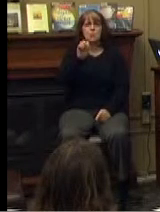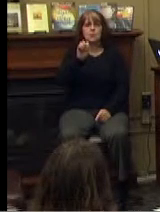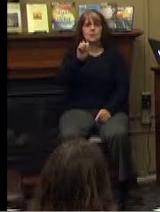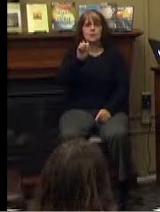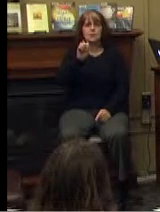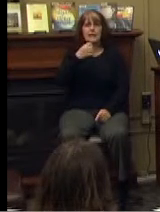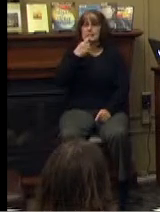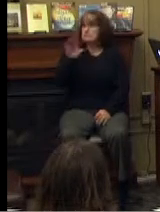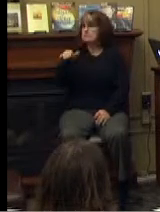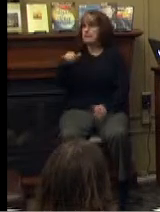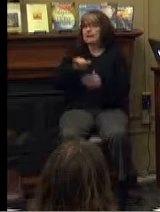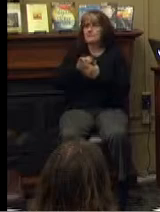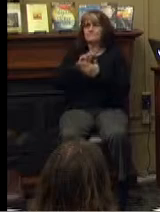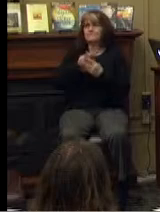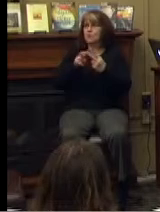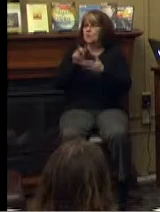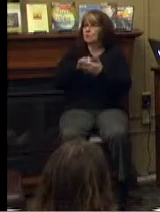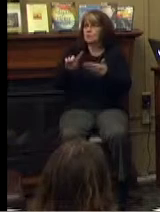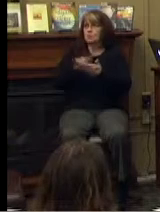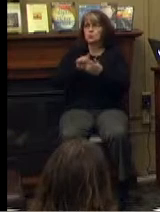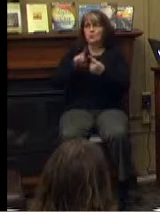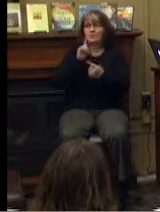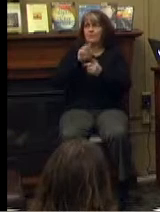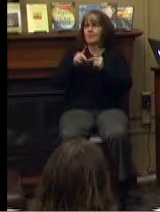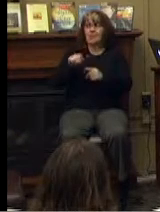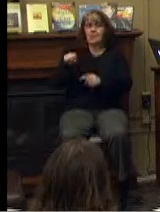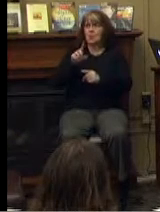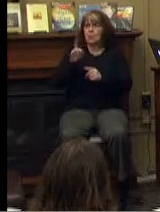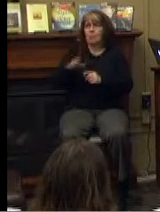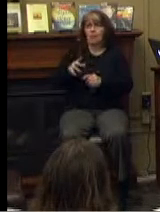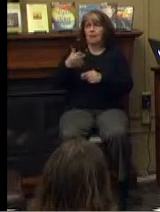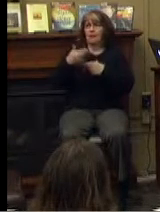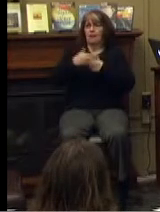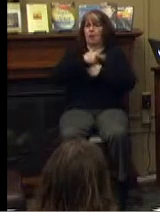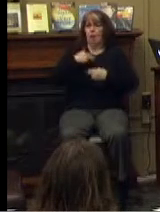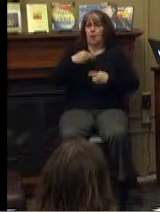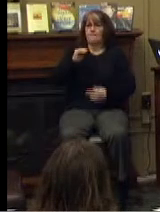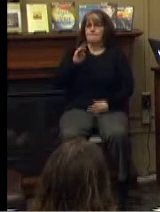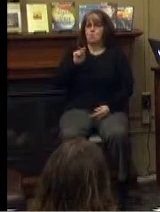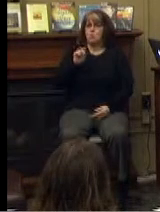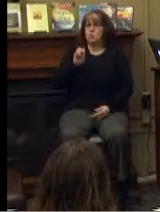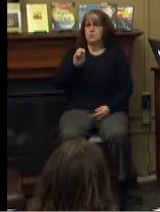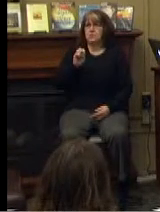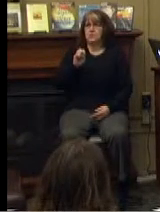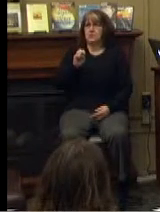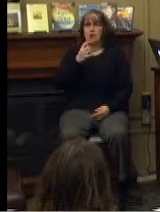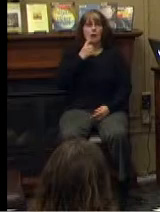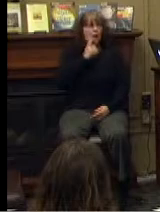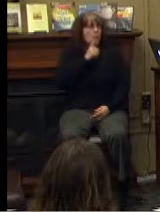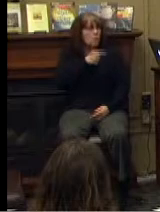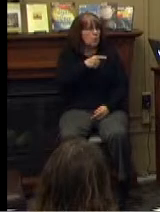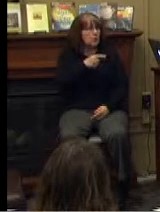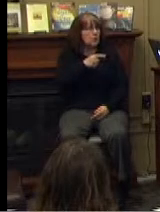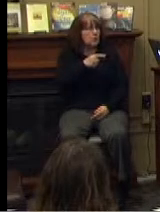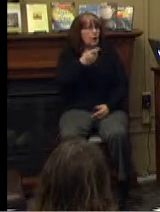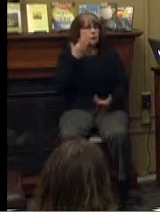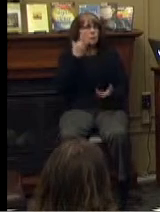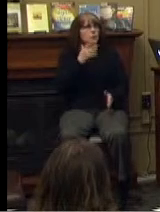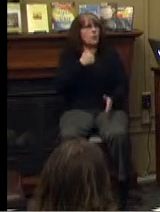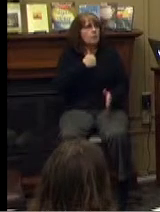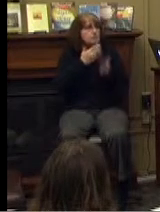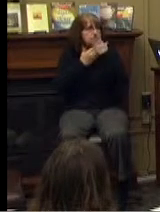like being called mutes. And she was like, really? And so she was like, thank you for telling me that, because I never knew that. So when